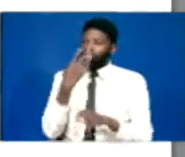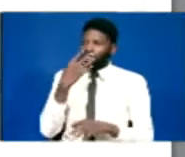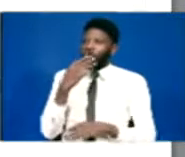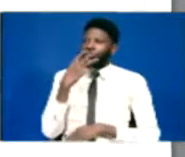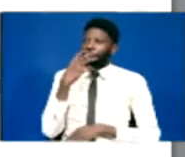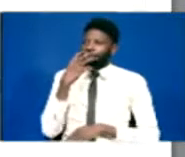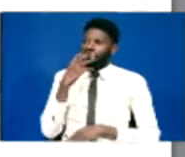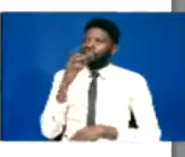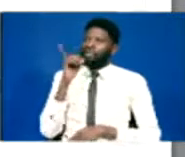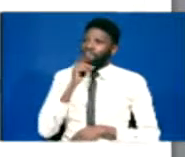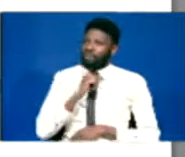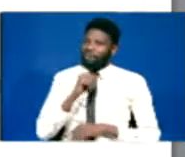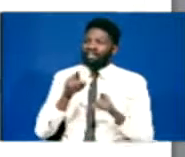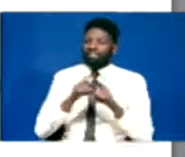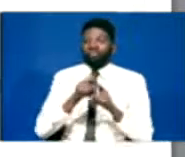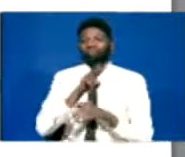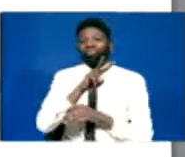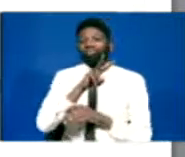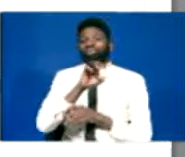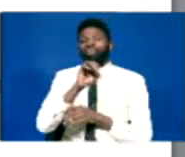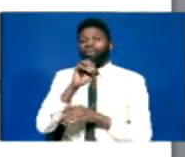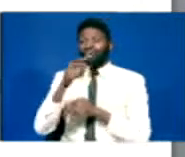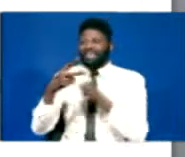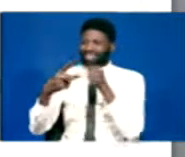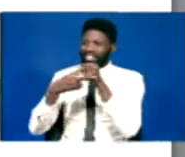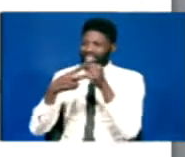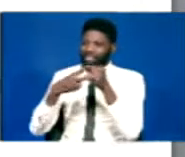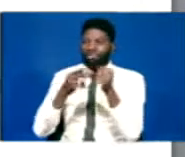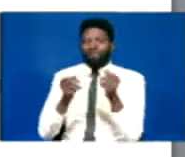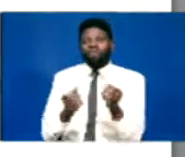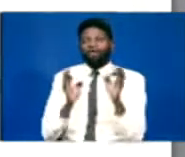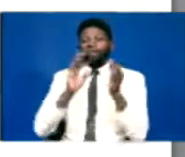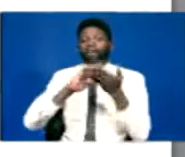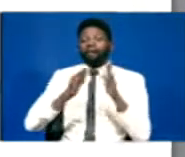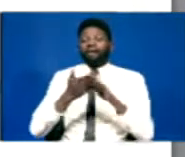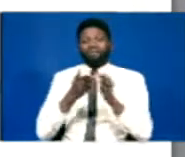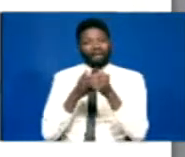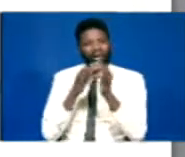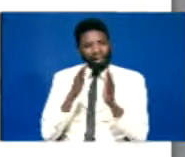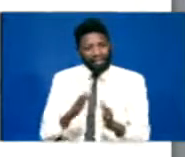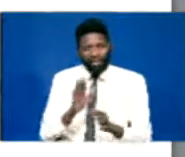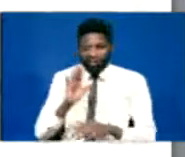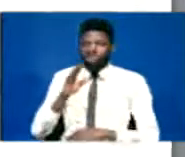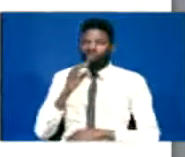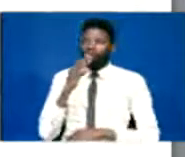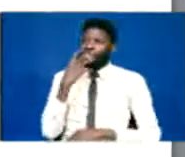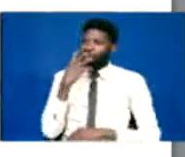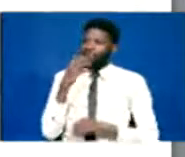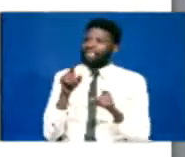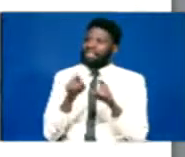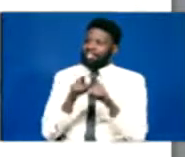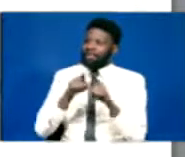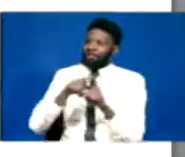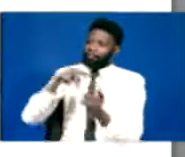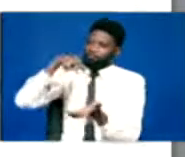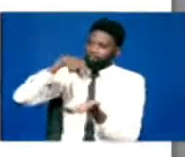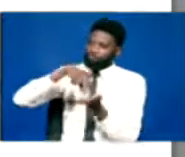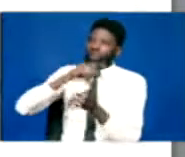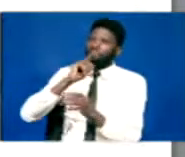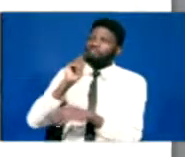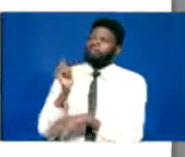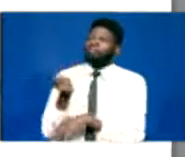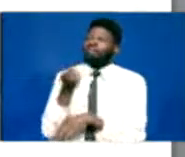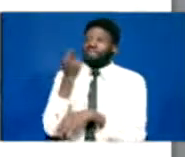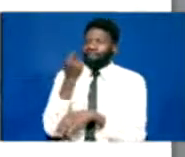in 2007 officially became the leader of ODM, where he also contested for the presidential